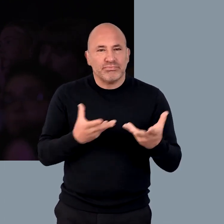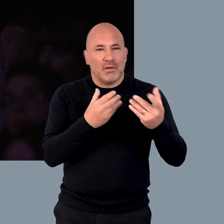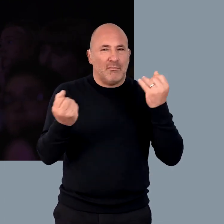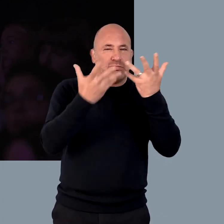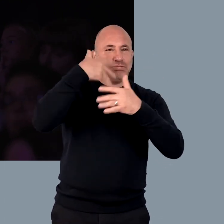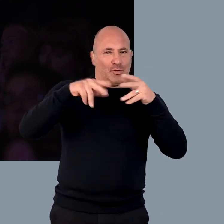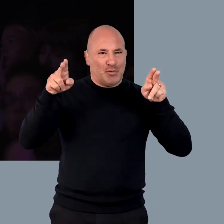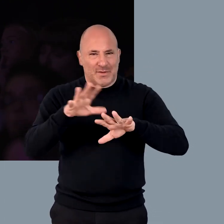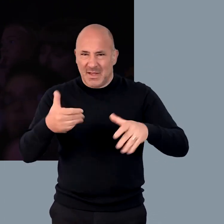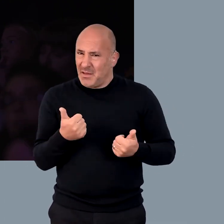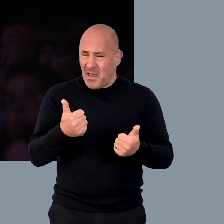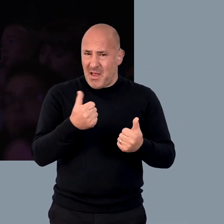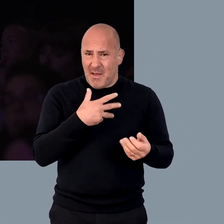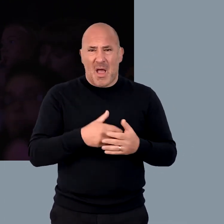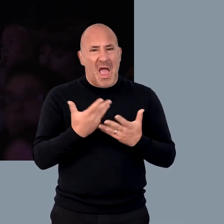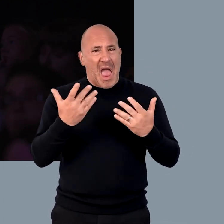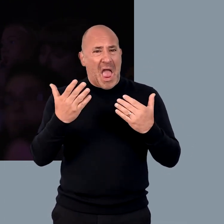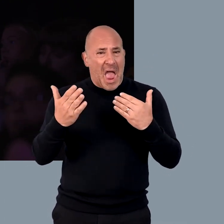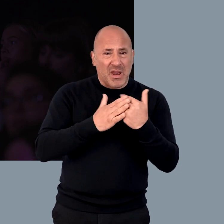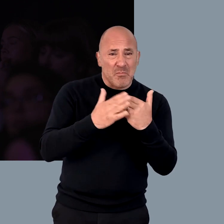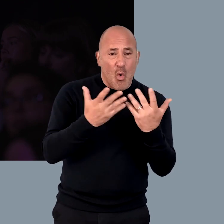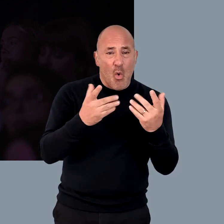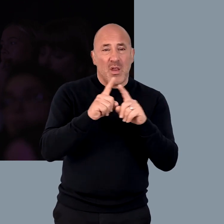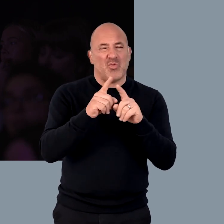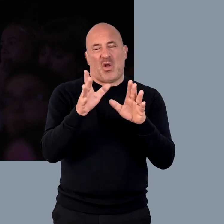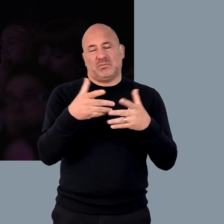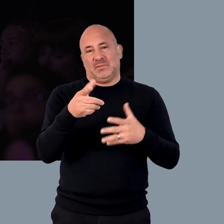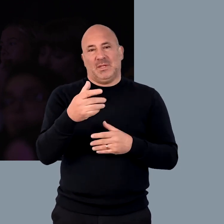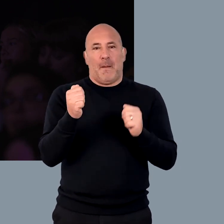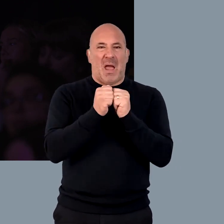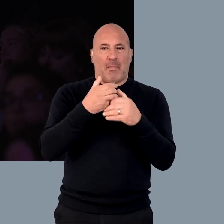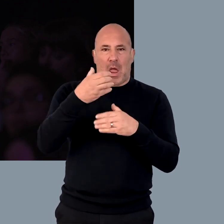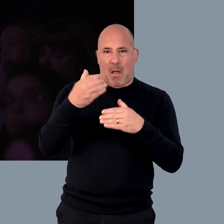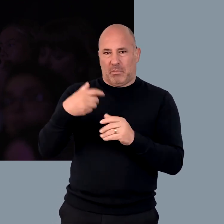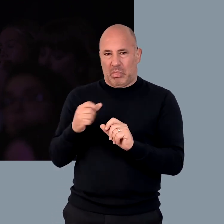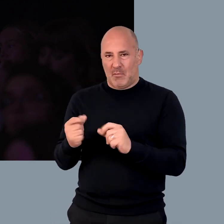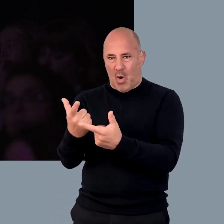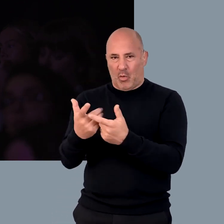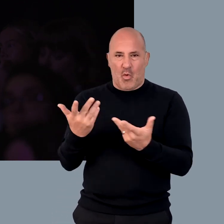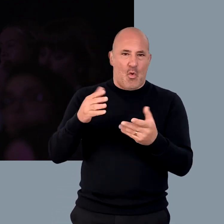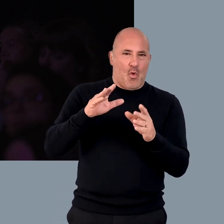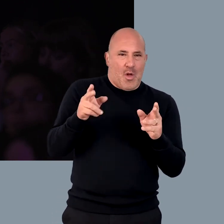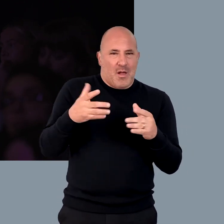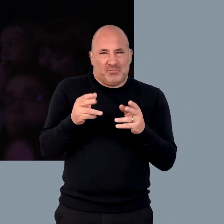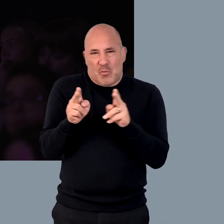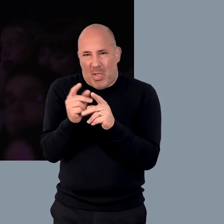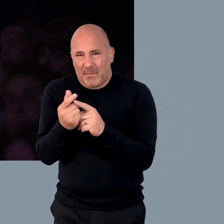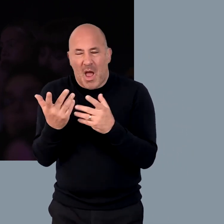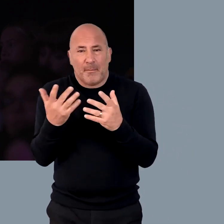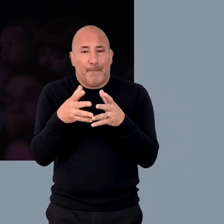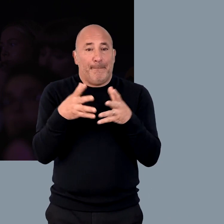in Africa and what they're doing to reduce their carbon footprint. Is there anything else other than